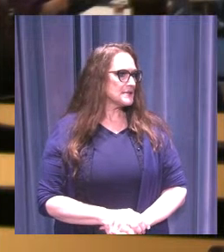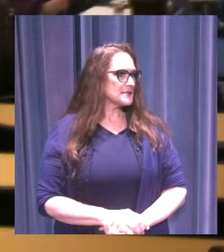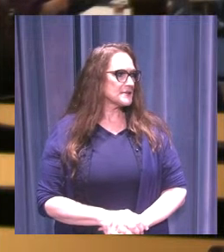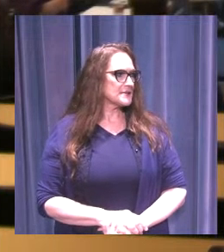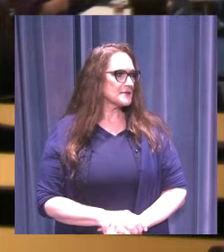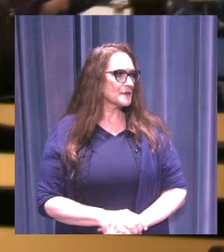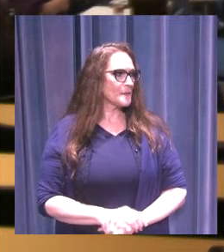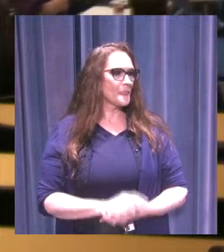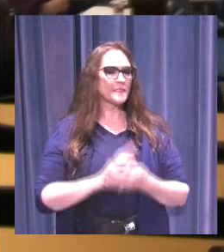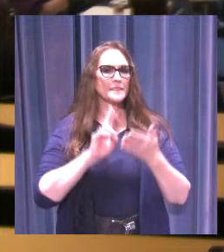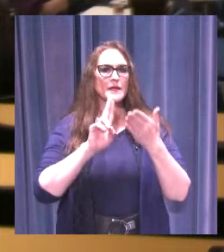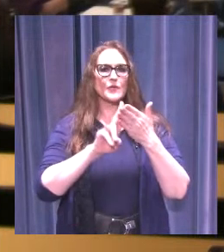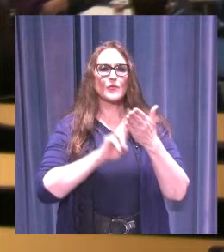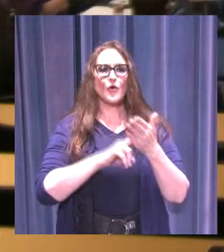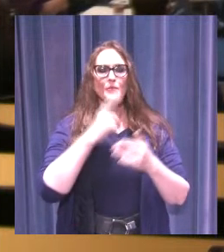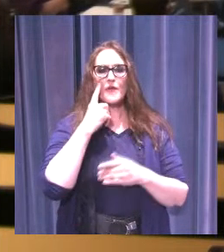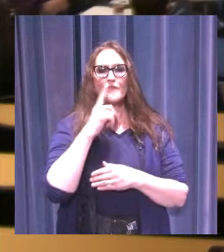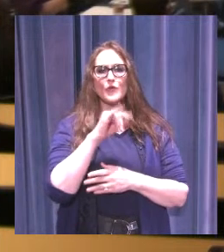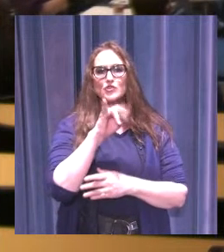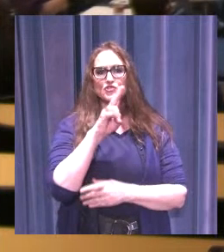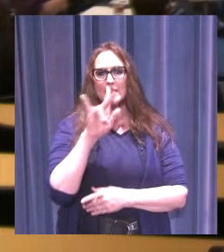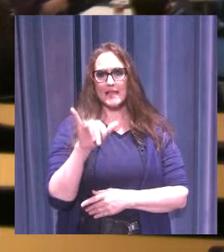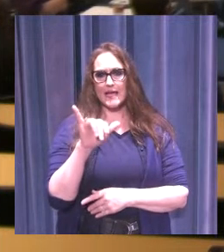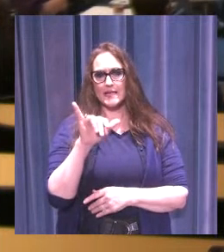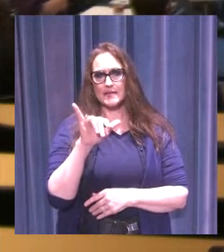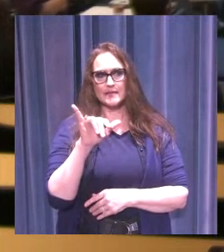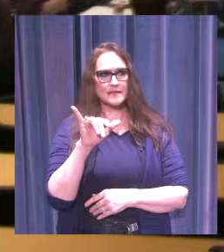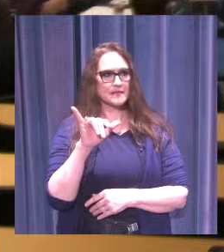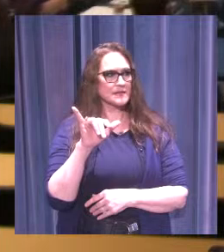The enrollment for July,